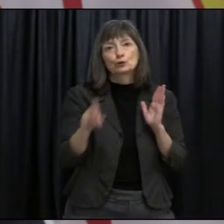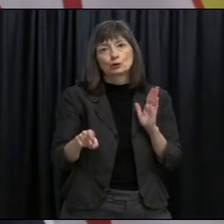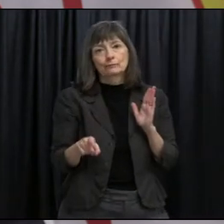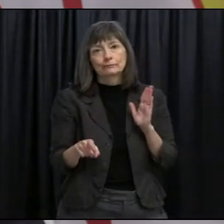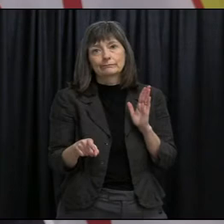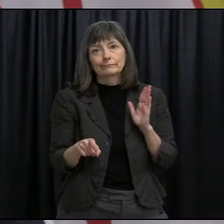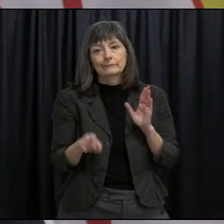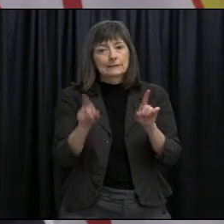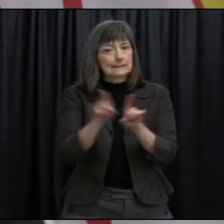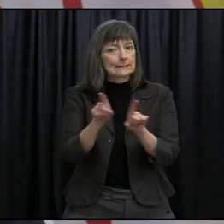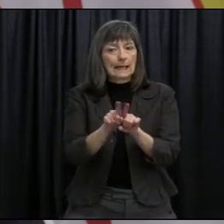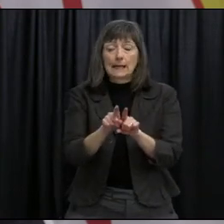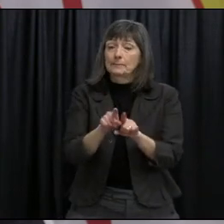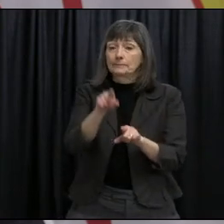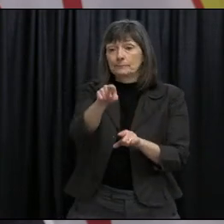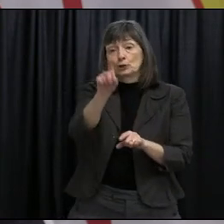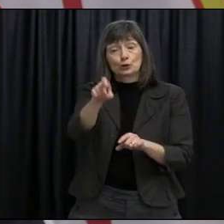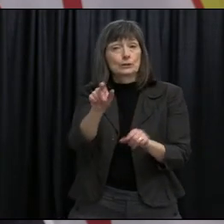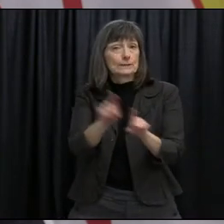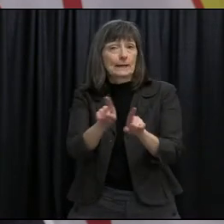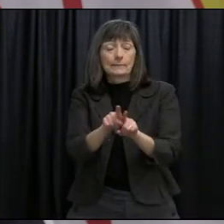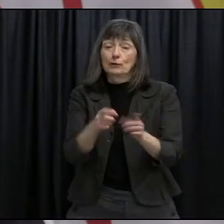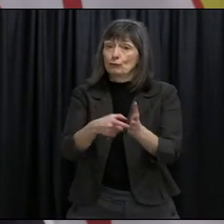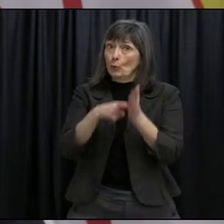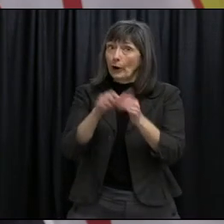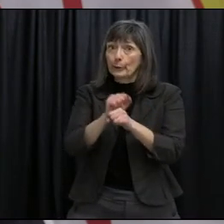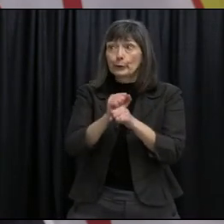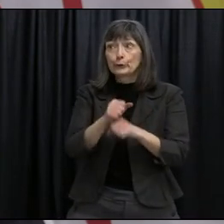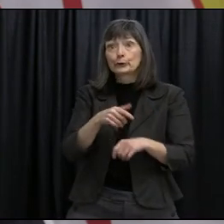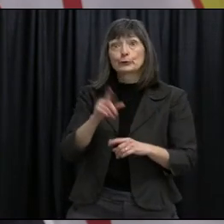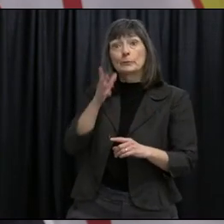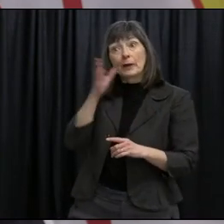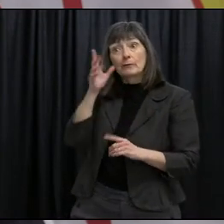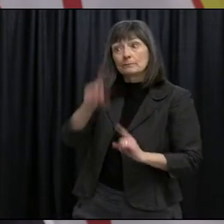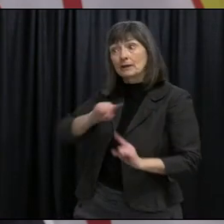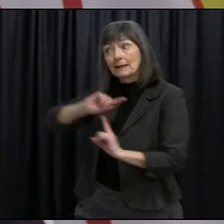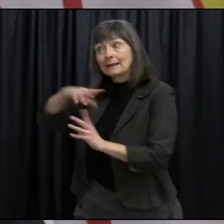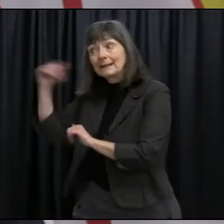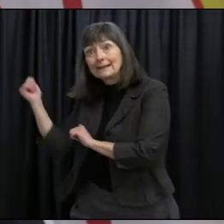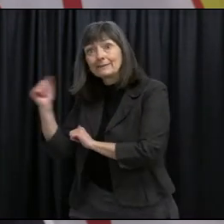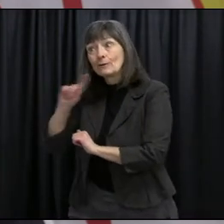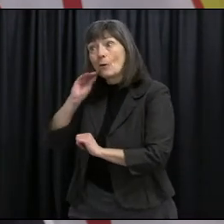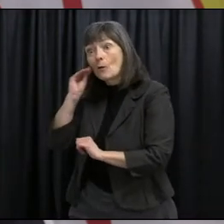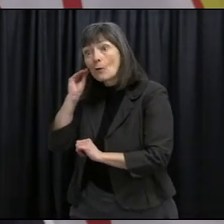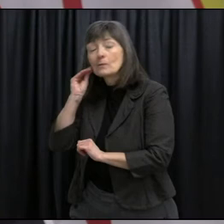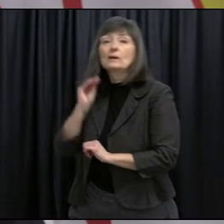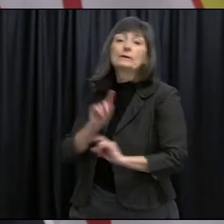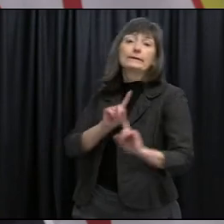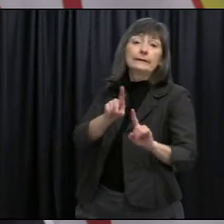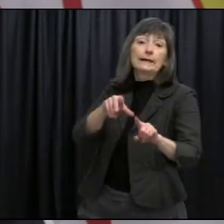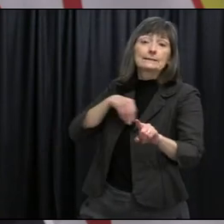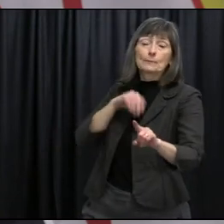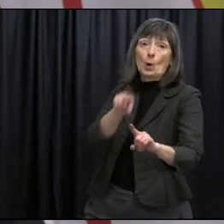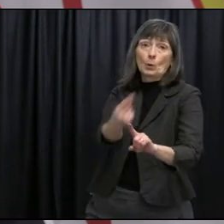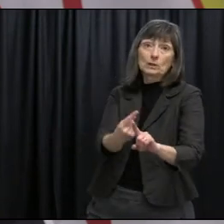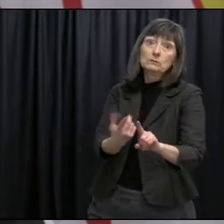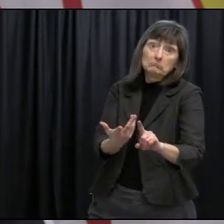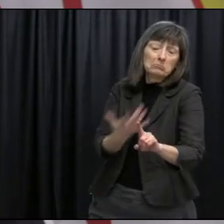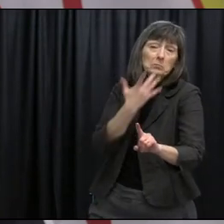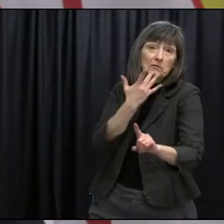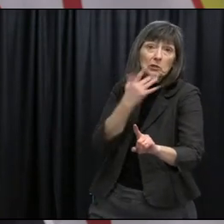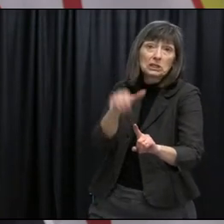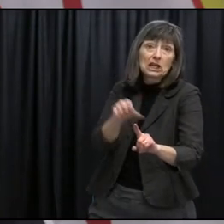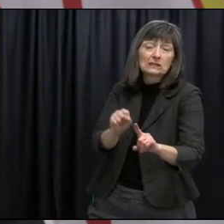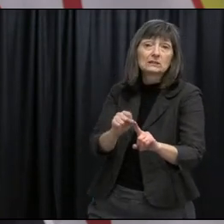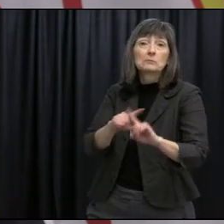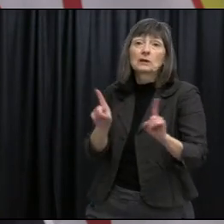accept children of essential workers. But again, they're certainly free to use regulated policies under Alert Level 2 for our regulated child